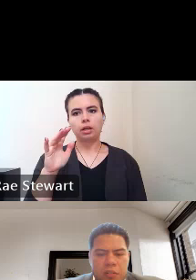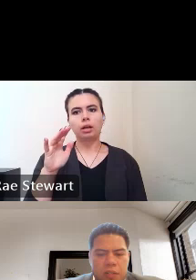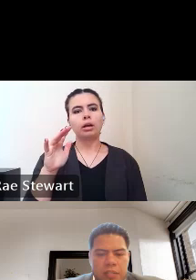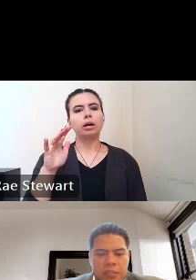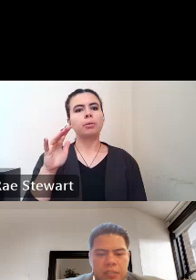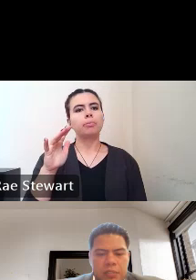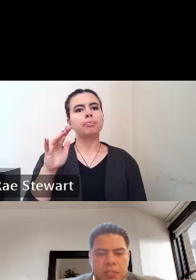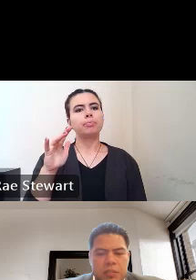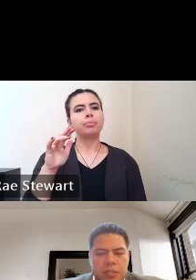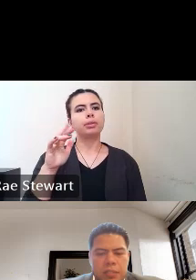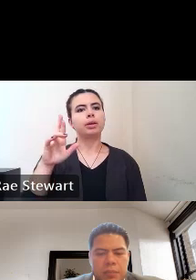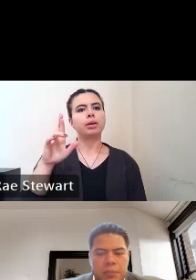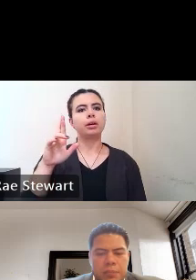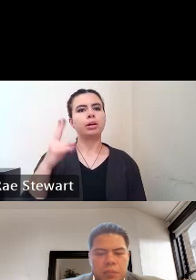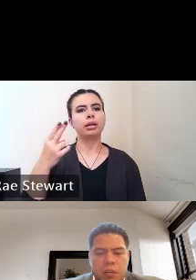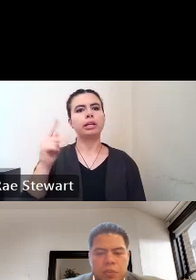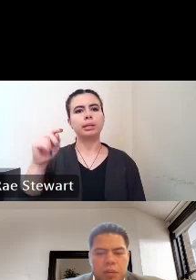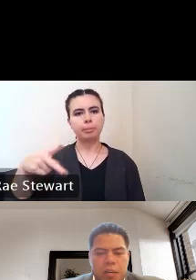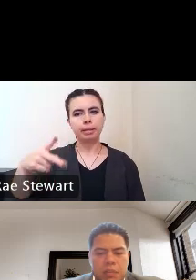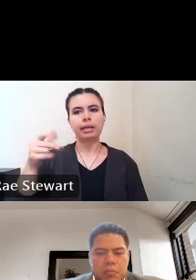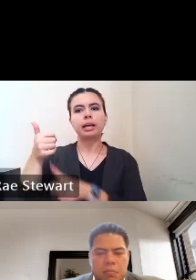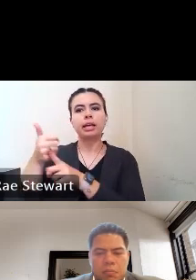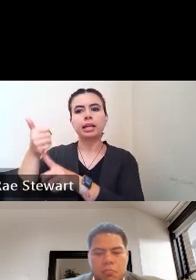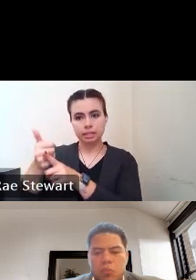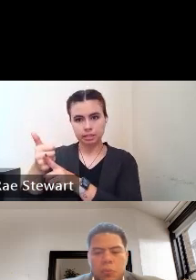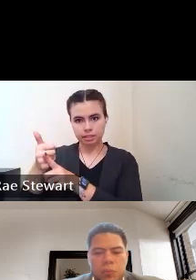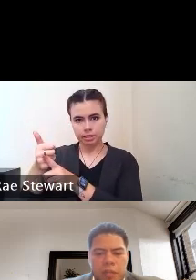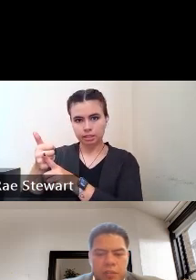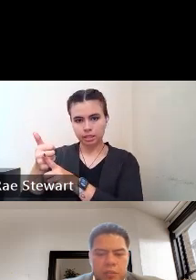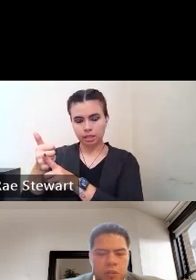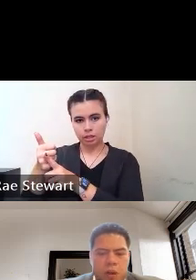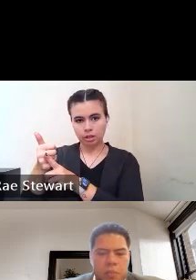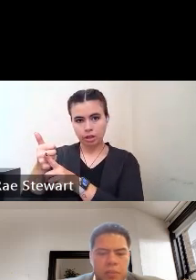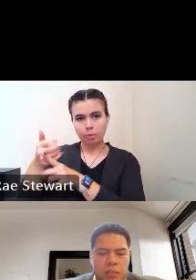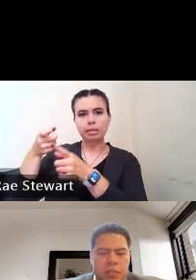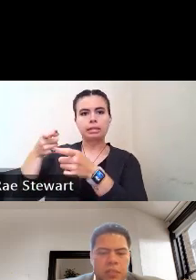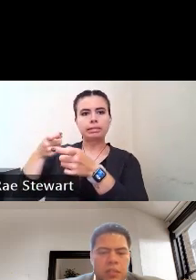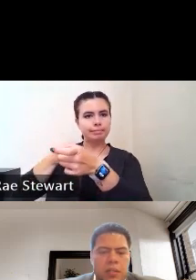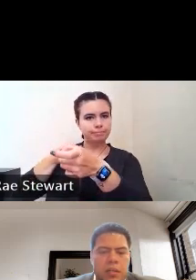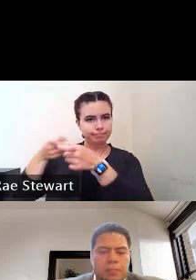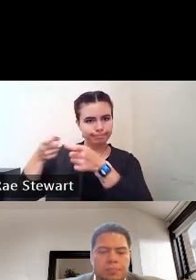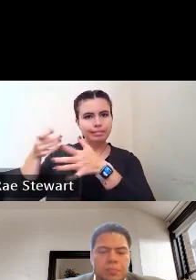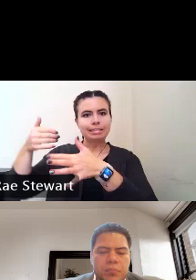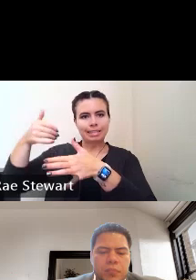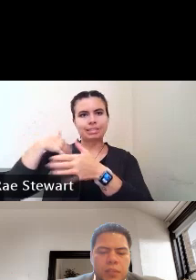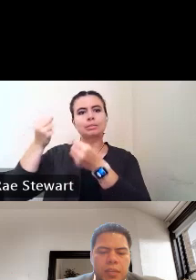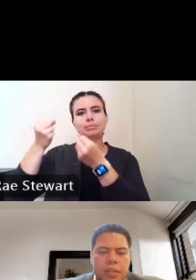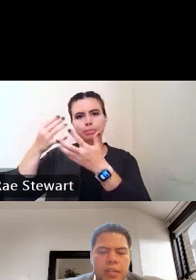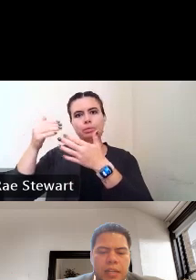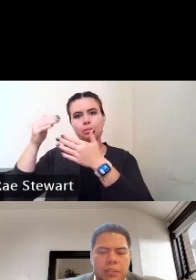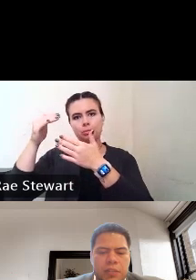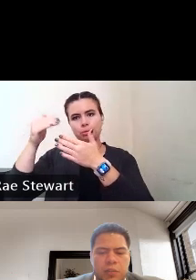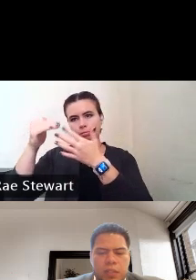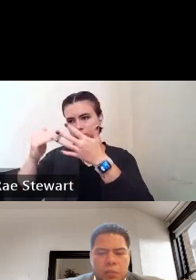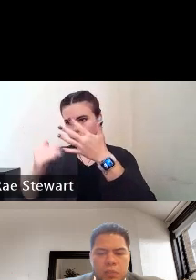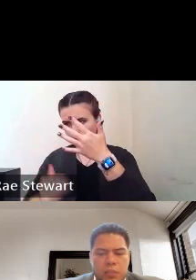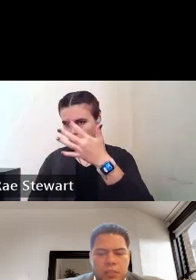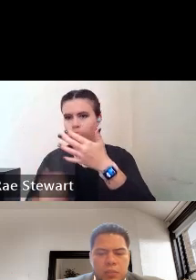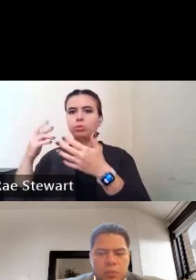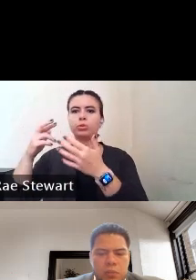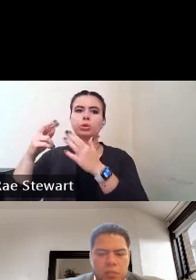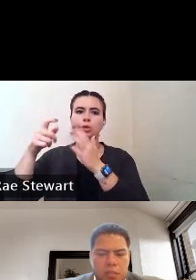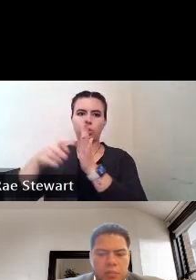RHTP itself has been governed by multiple layers of requirements. And at the federal